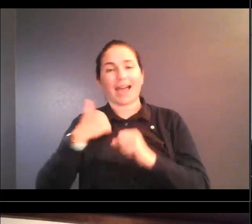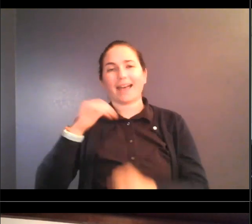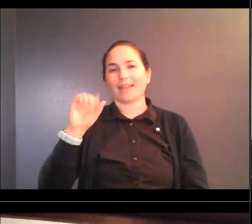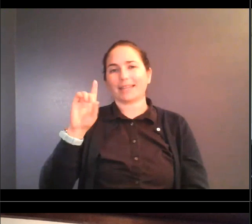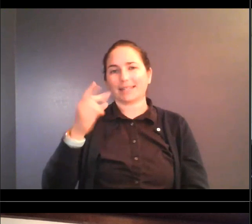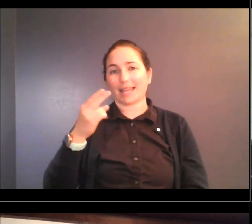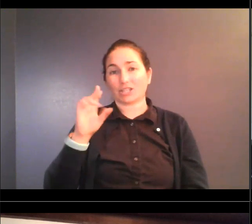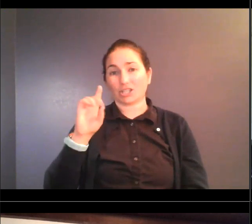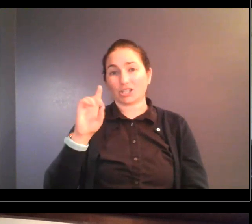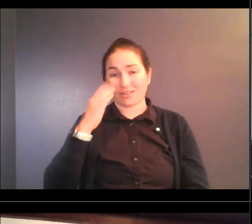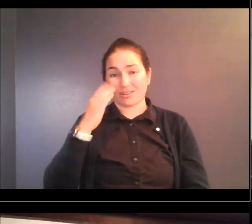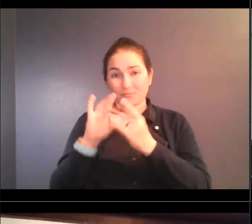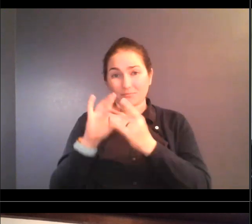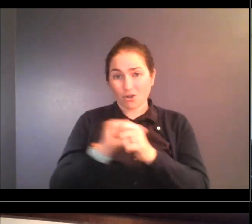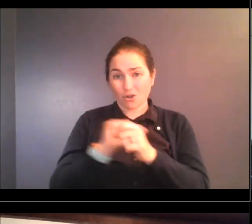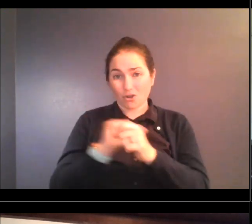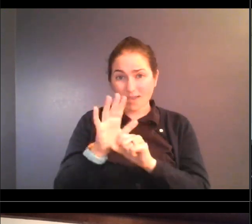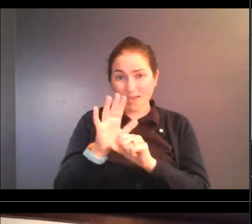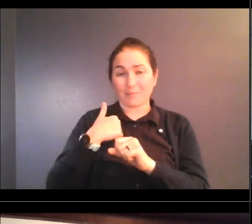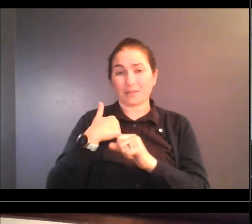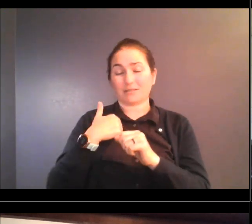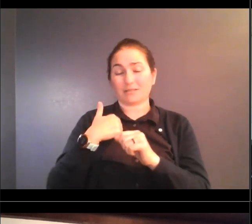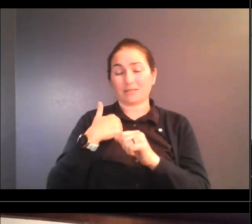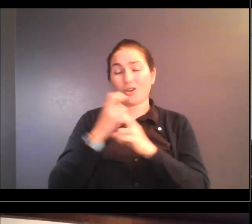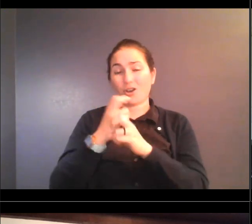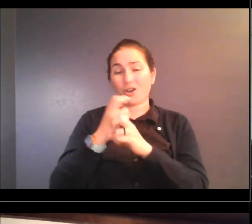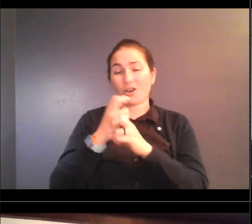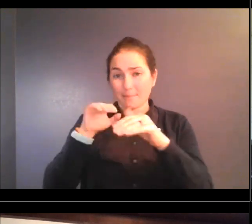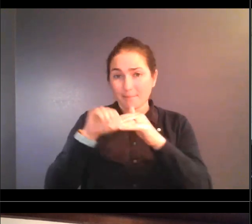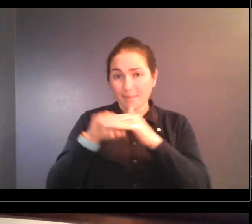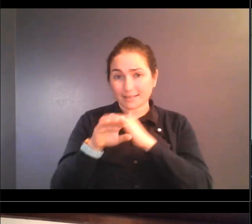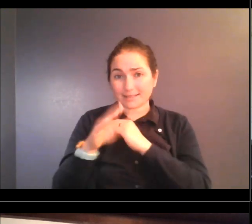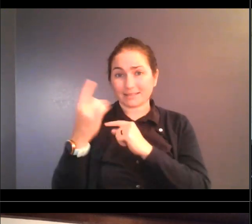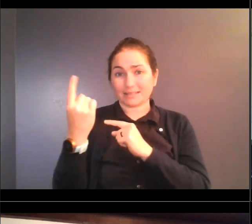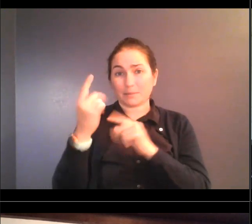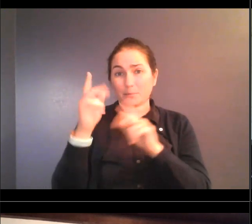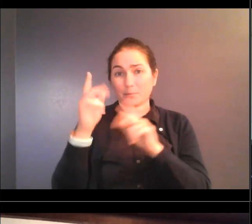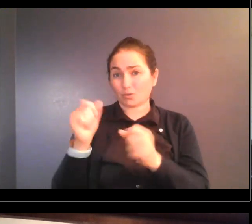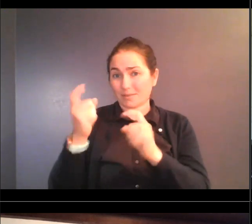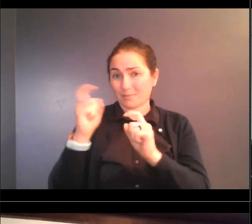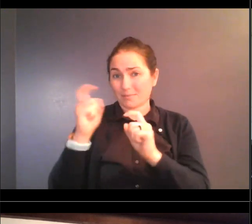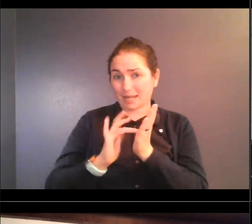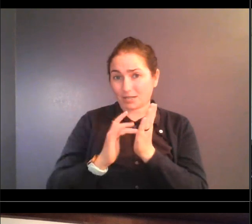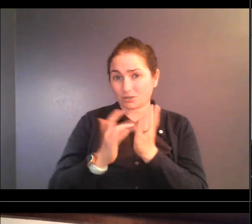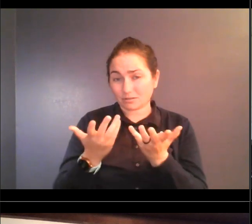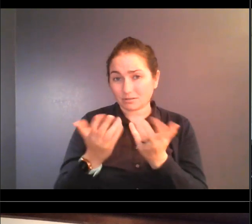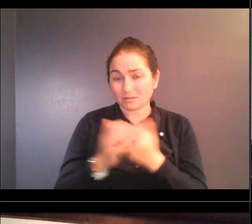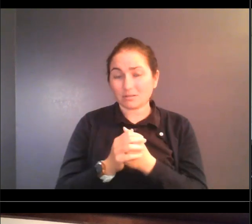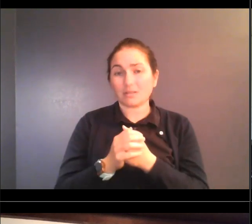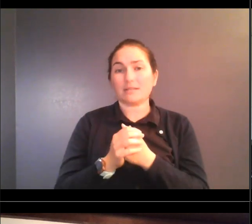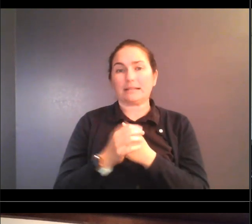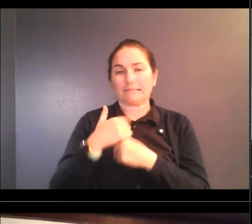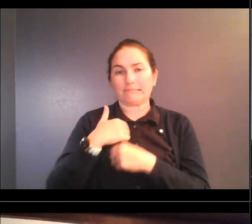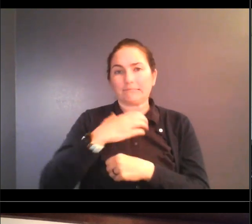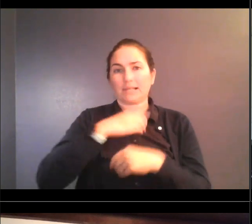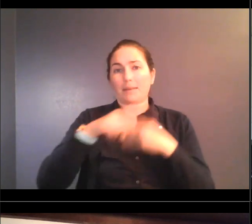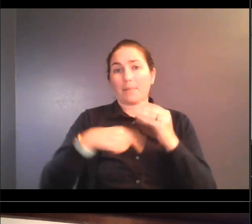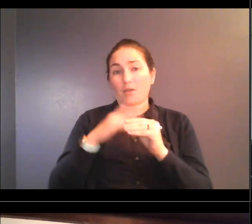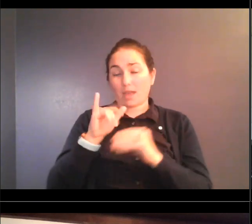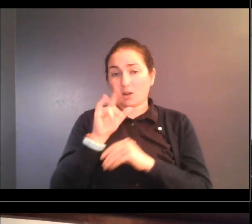of COVID, I've been having trouble getting access to somebody who can prescribe me medication. And I complained about it on